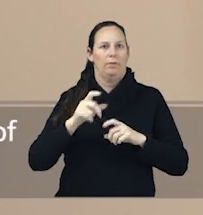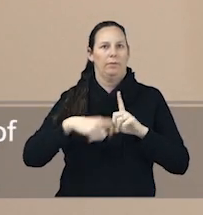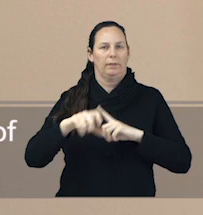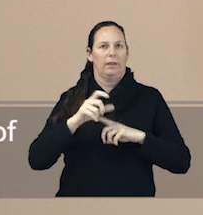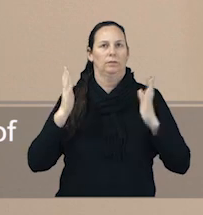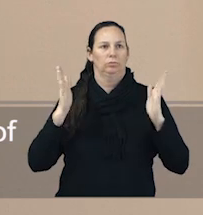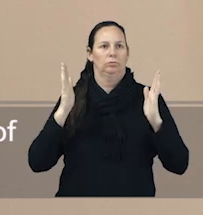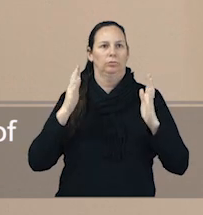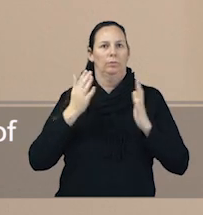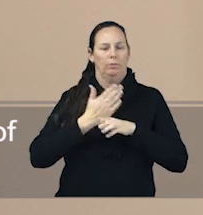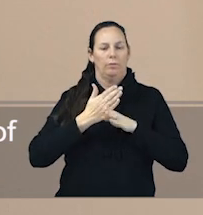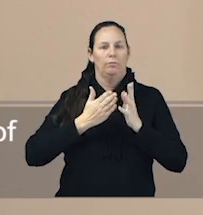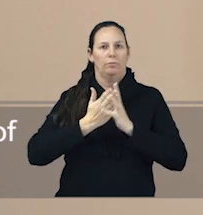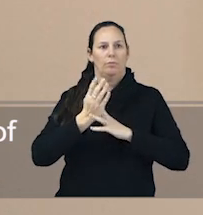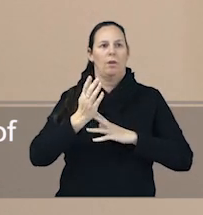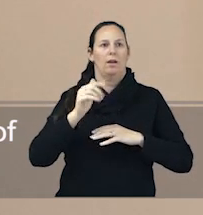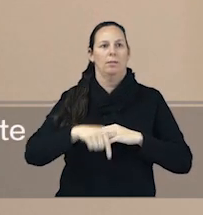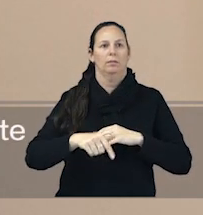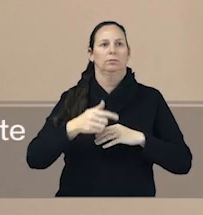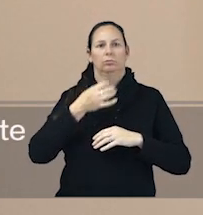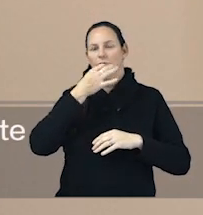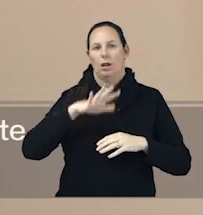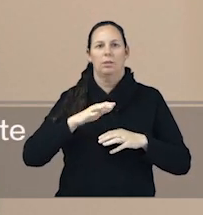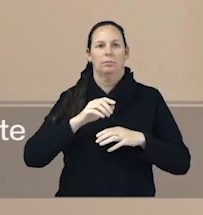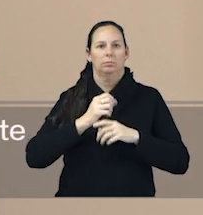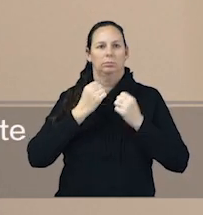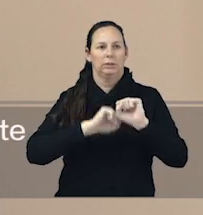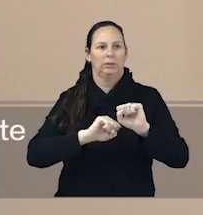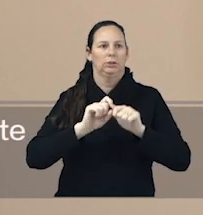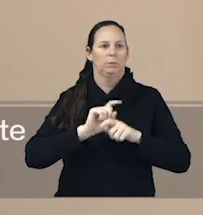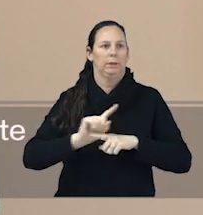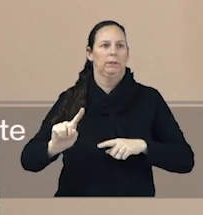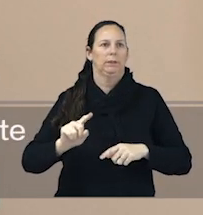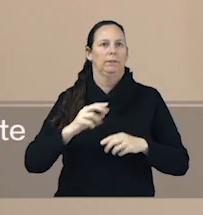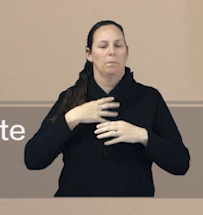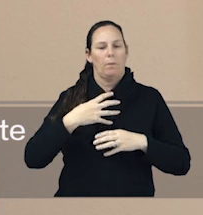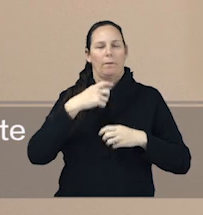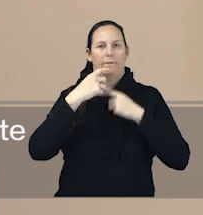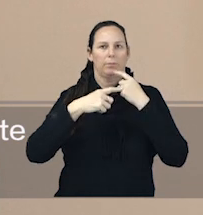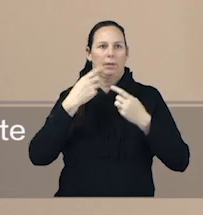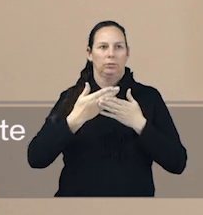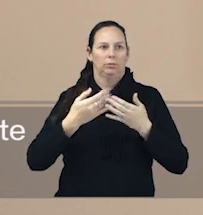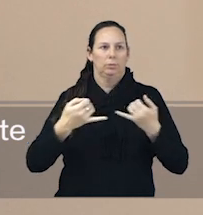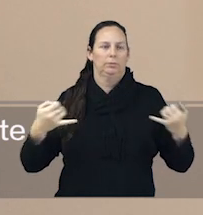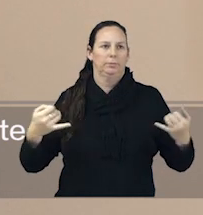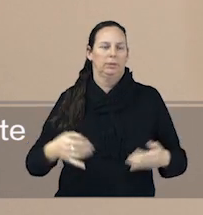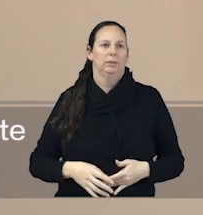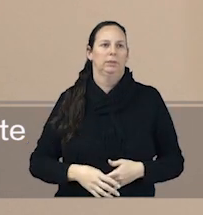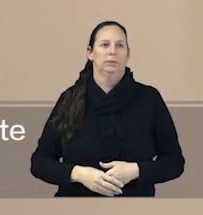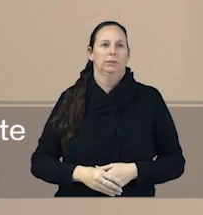Archdiocese will be running a range of workshops through Child Protection Week and for more information make sure you go to the website at www